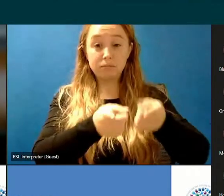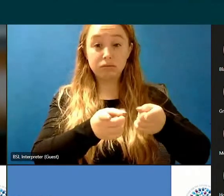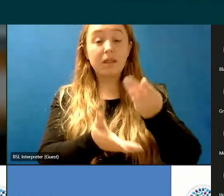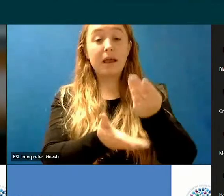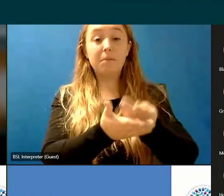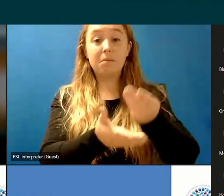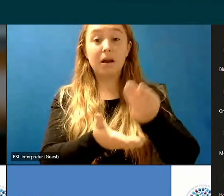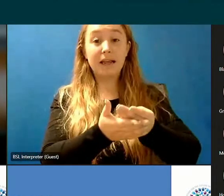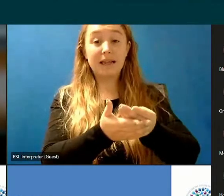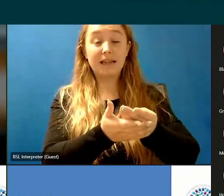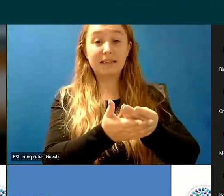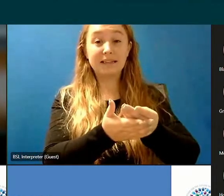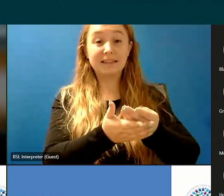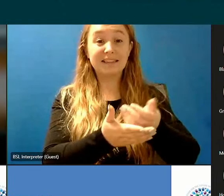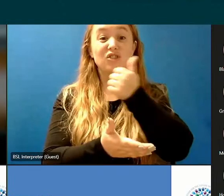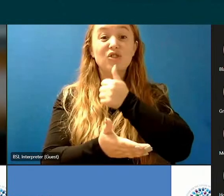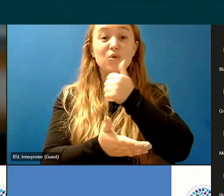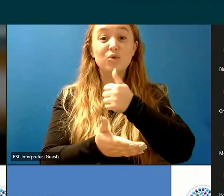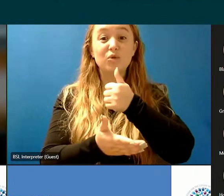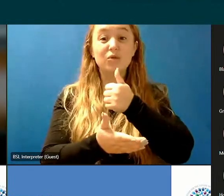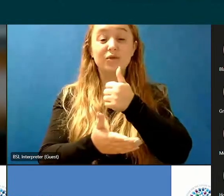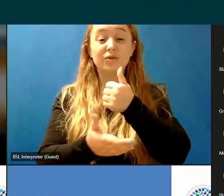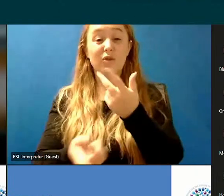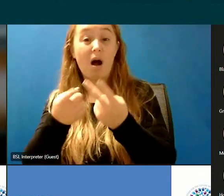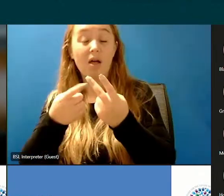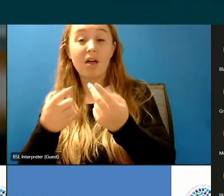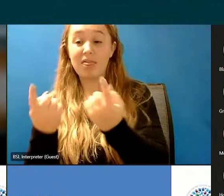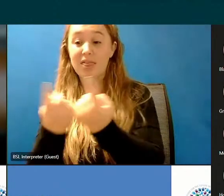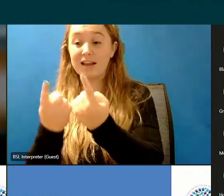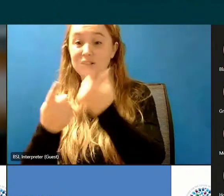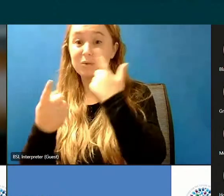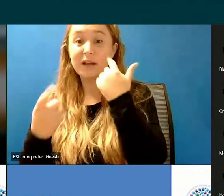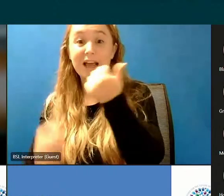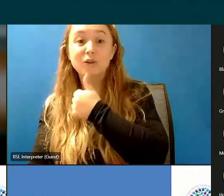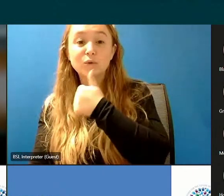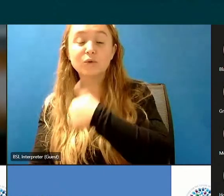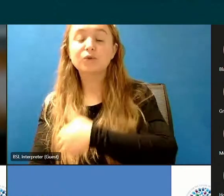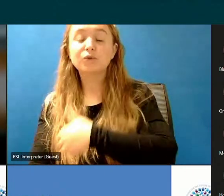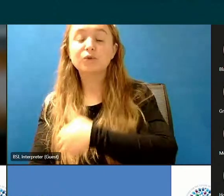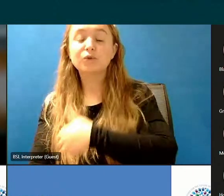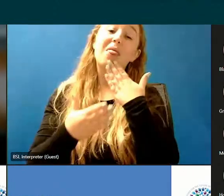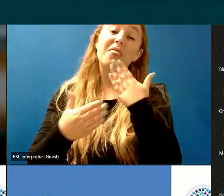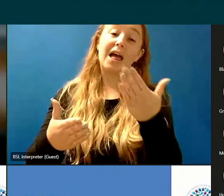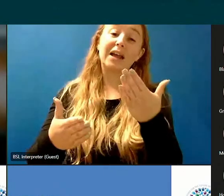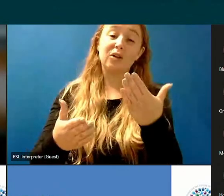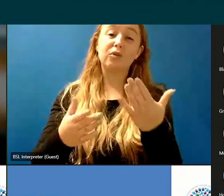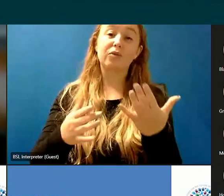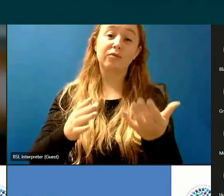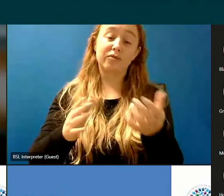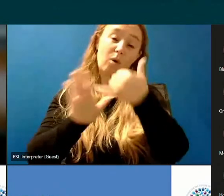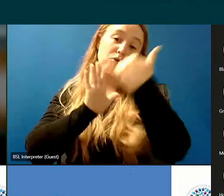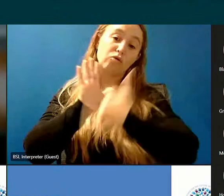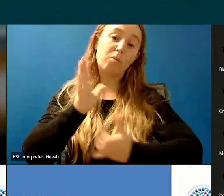away from other facilities that we need to address and such like. So yeah, but thanks for the report, very good.